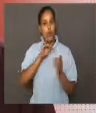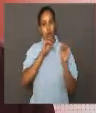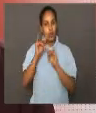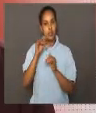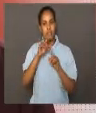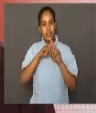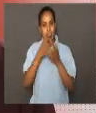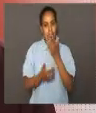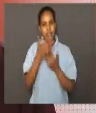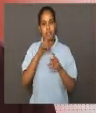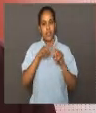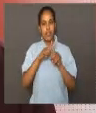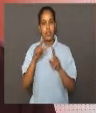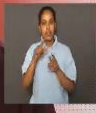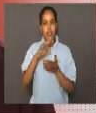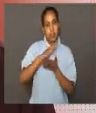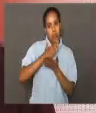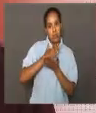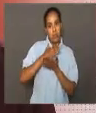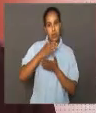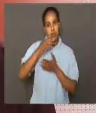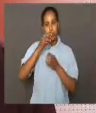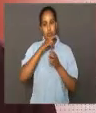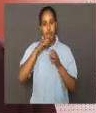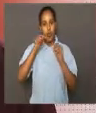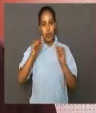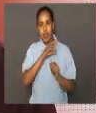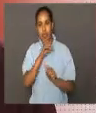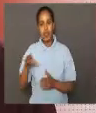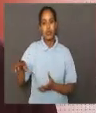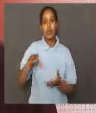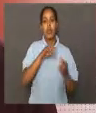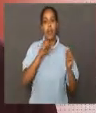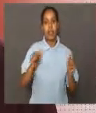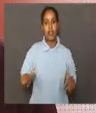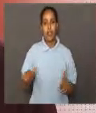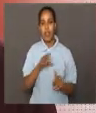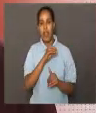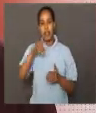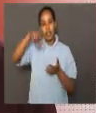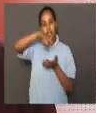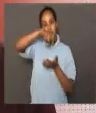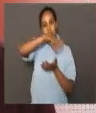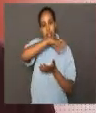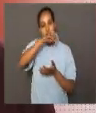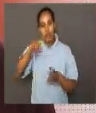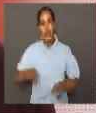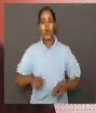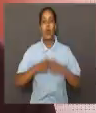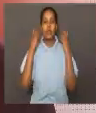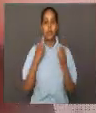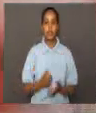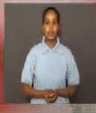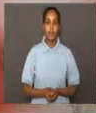the difference between solutes and solvents, and suspensions and